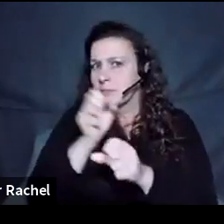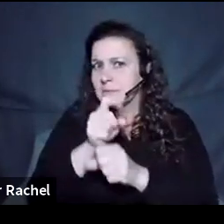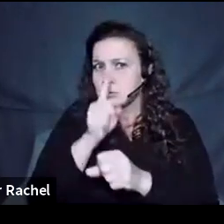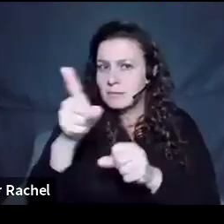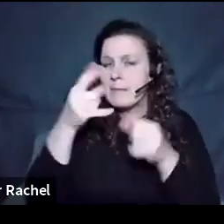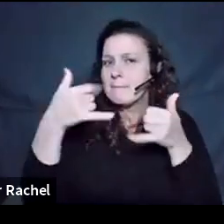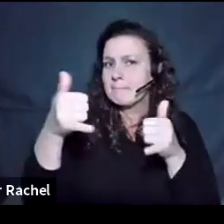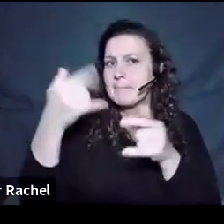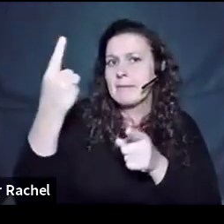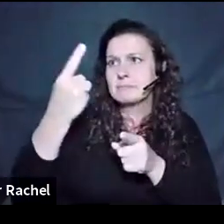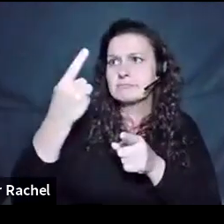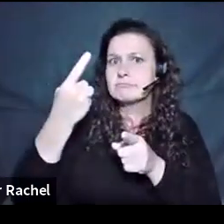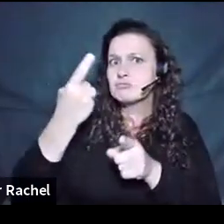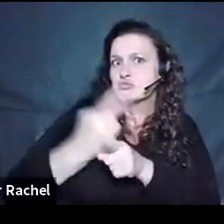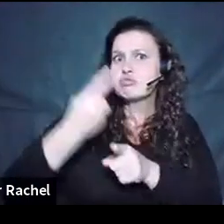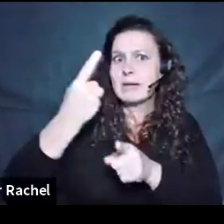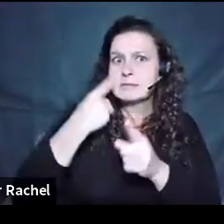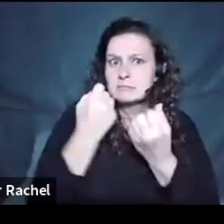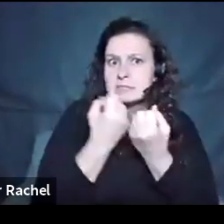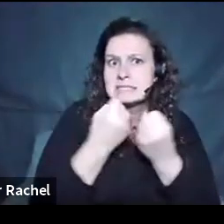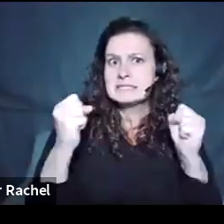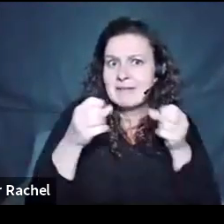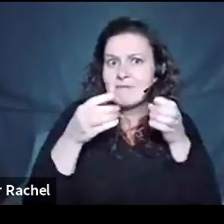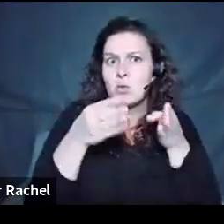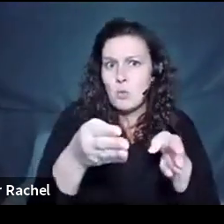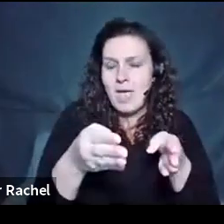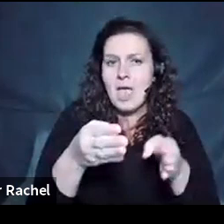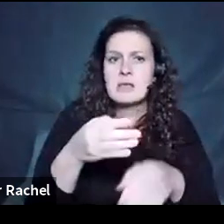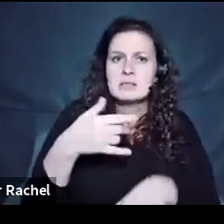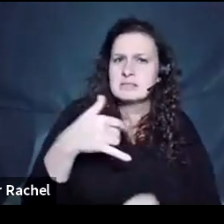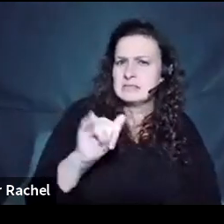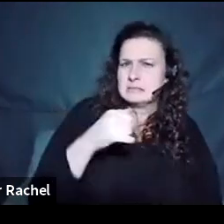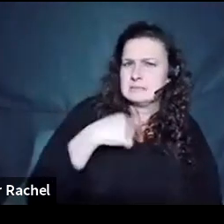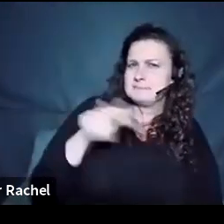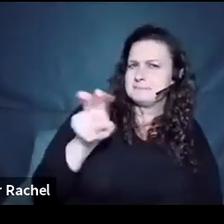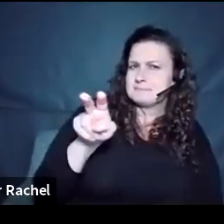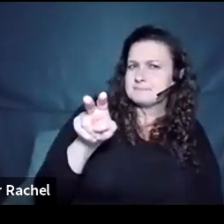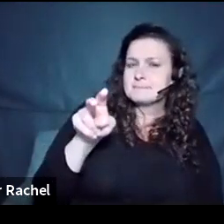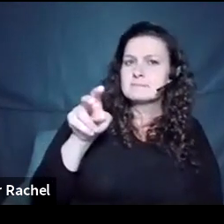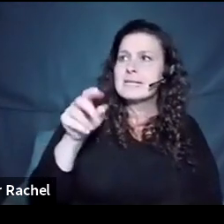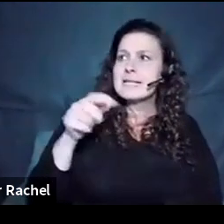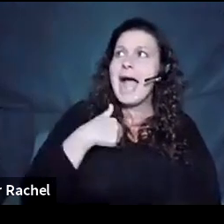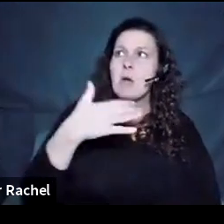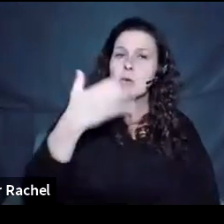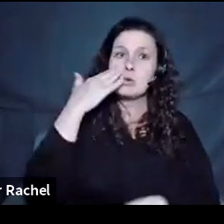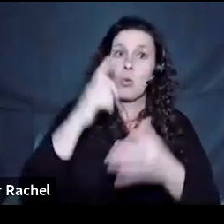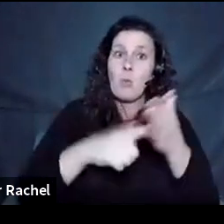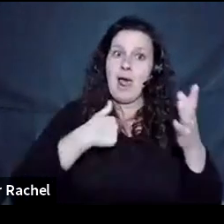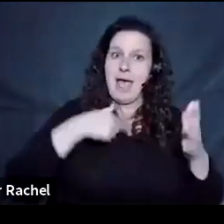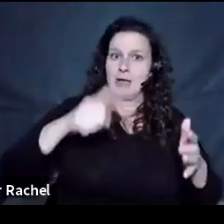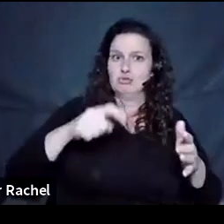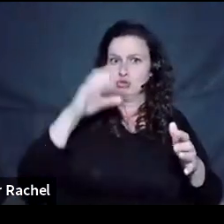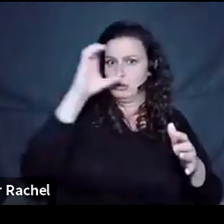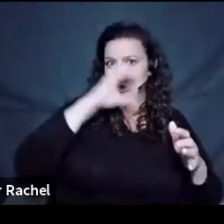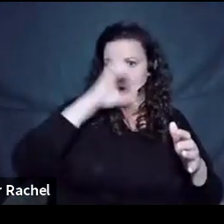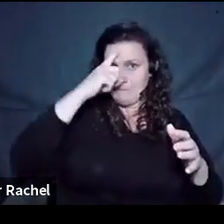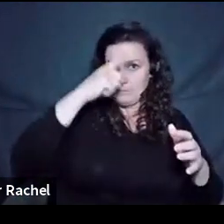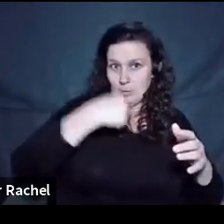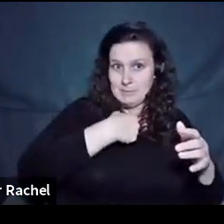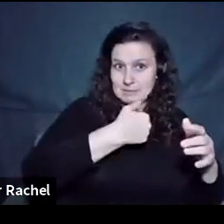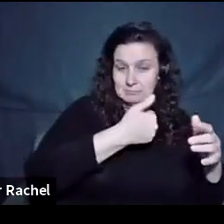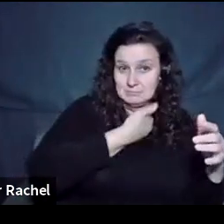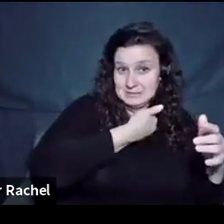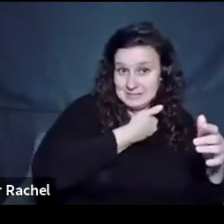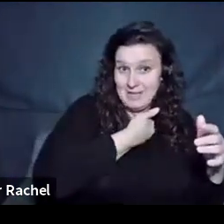playing safely. I want to still know what I should be looking for. So that's why it's important to take classes and